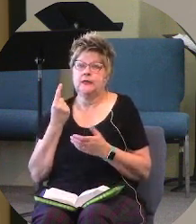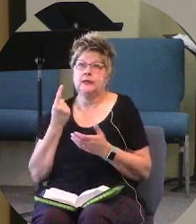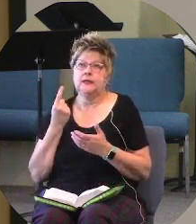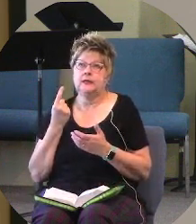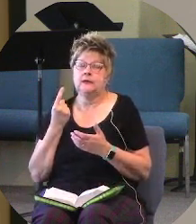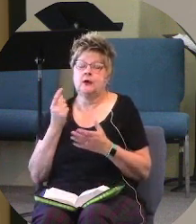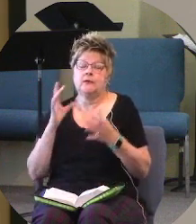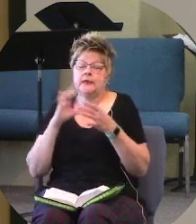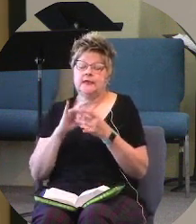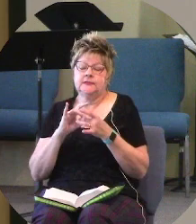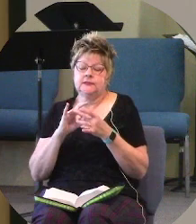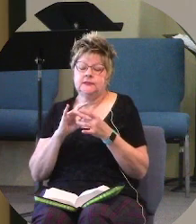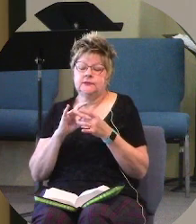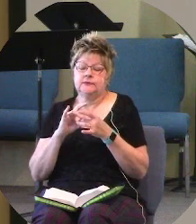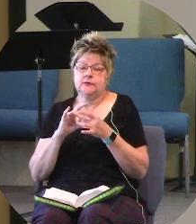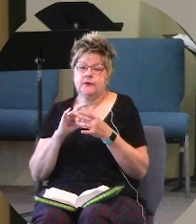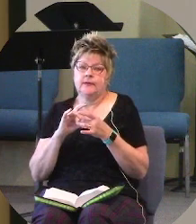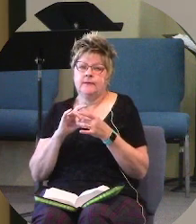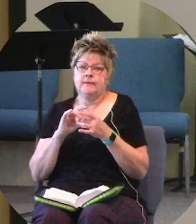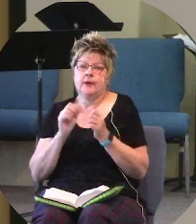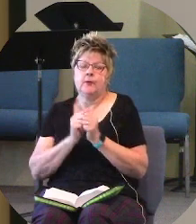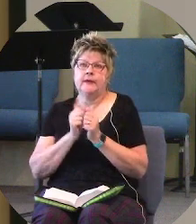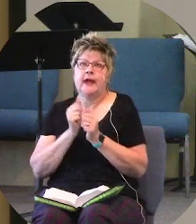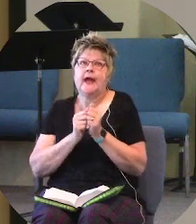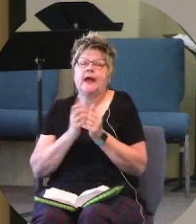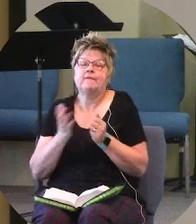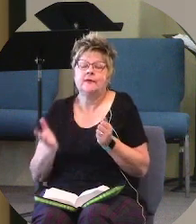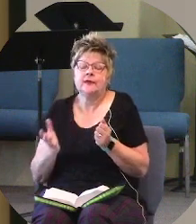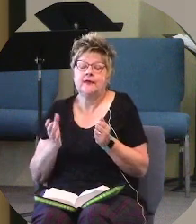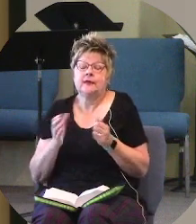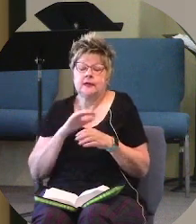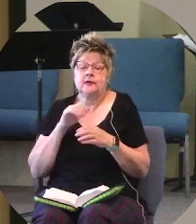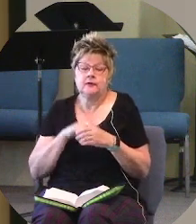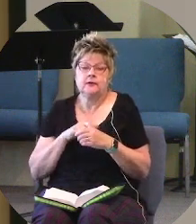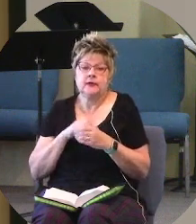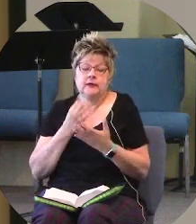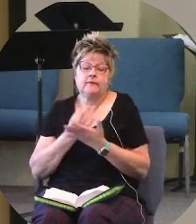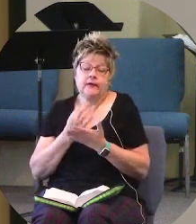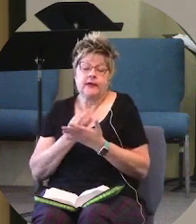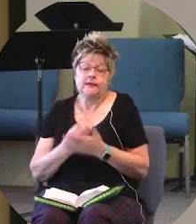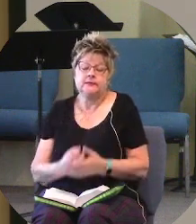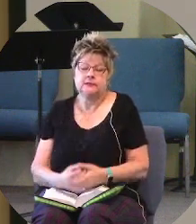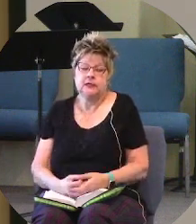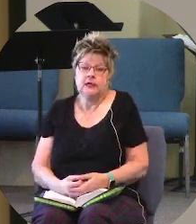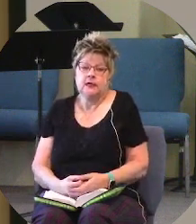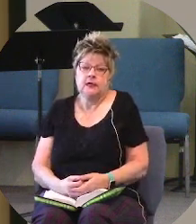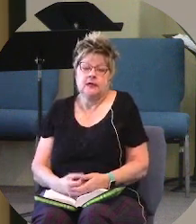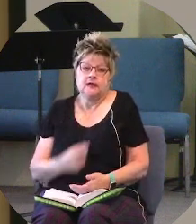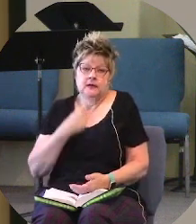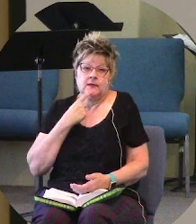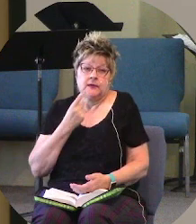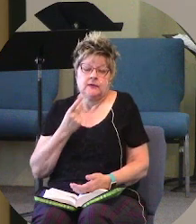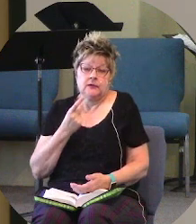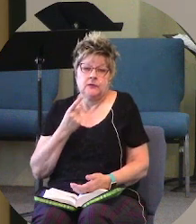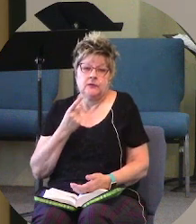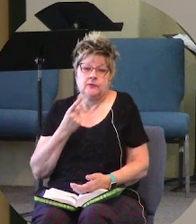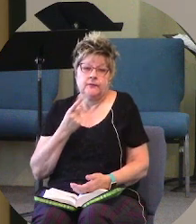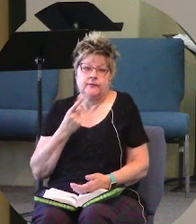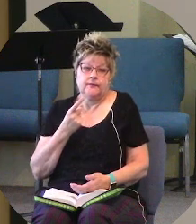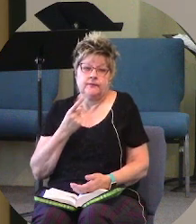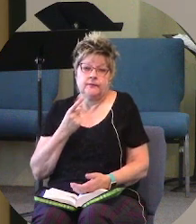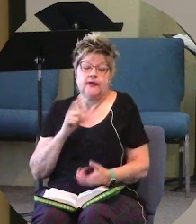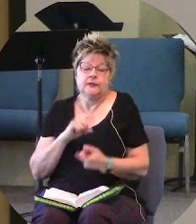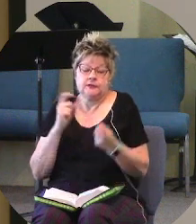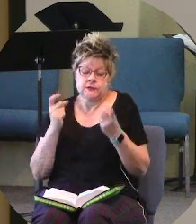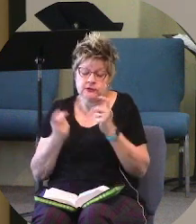in our relationships, but with everything, including our finances. And let me tell you, it's